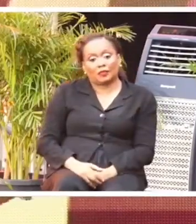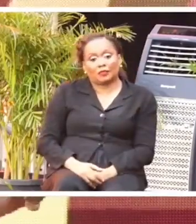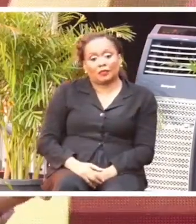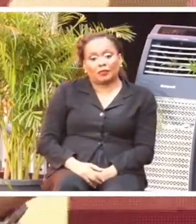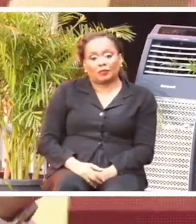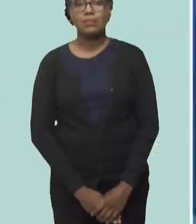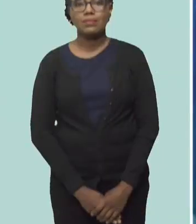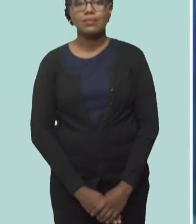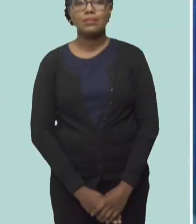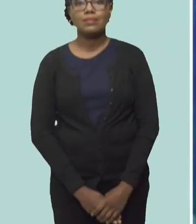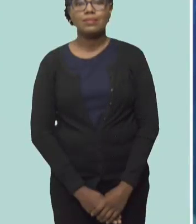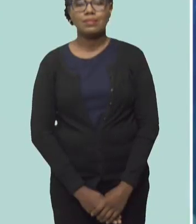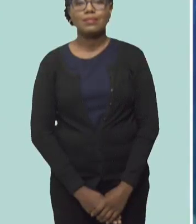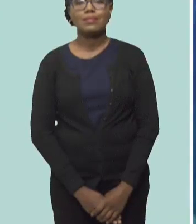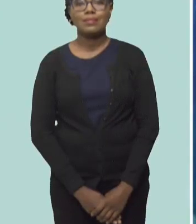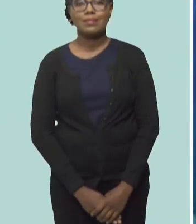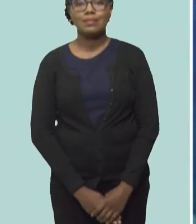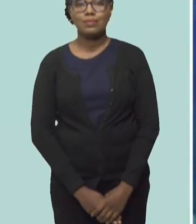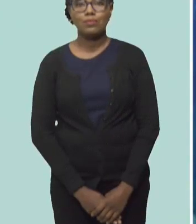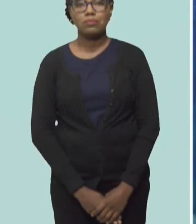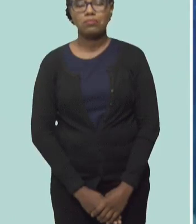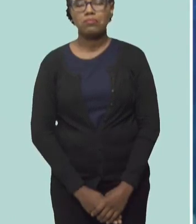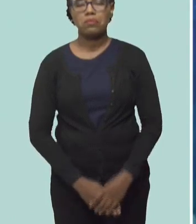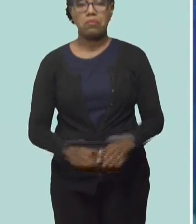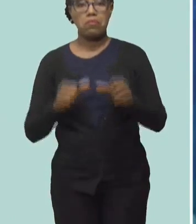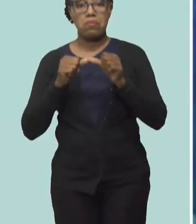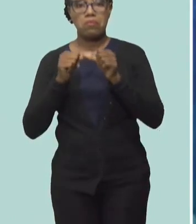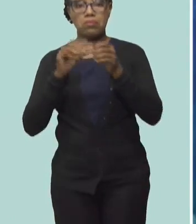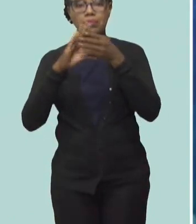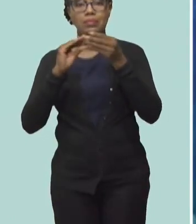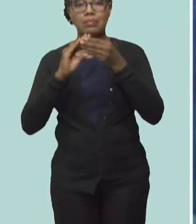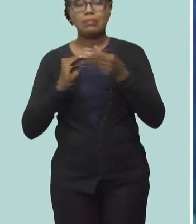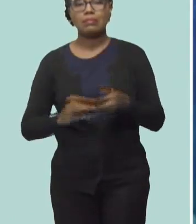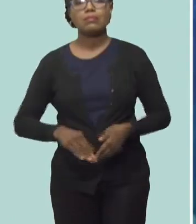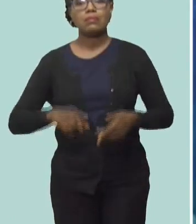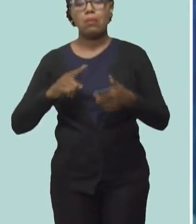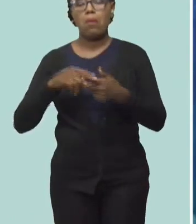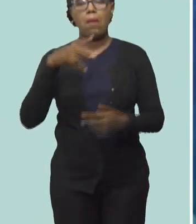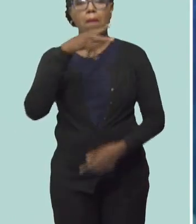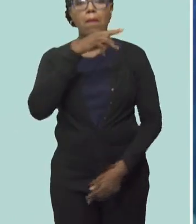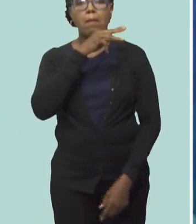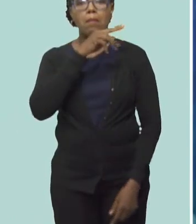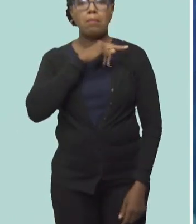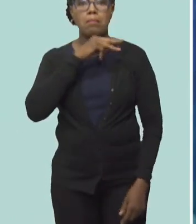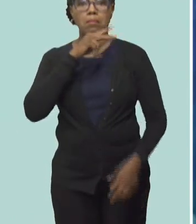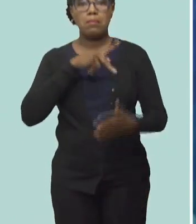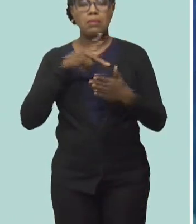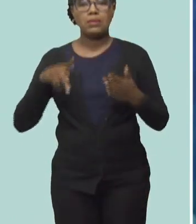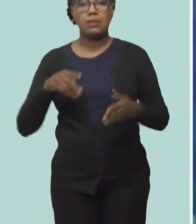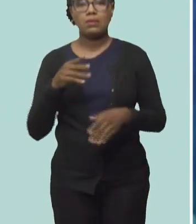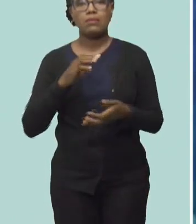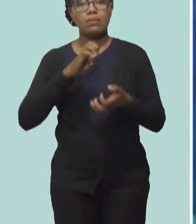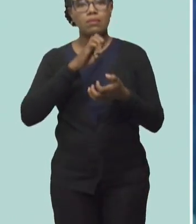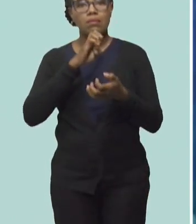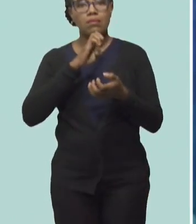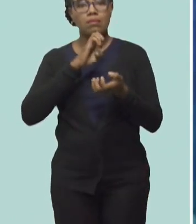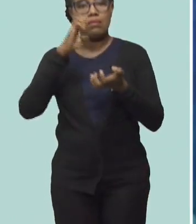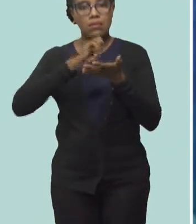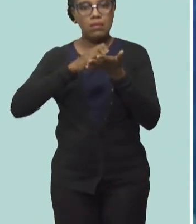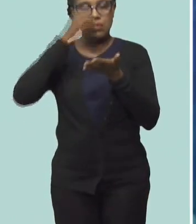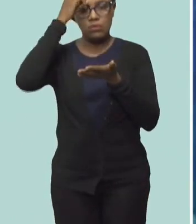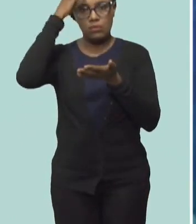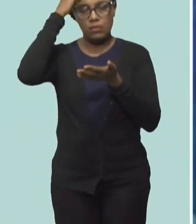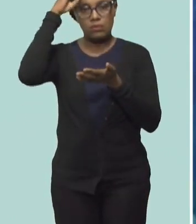Simple. Prime Minister Motley has also called on the Ministers of Education and Environment to ensure schools